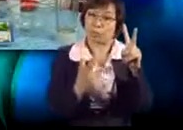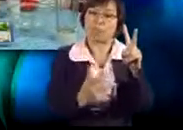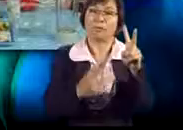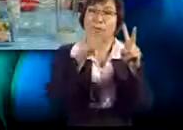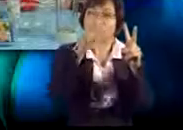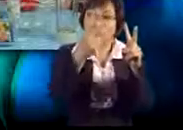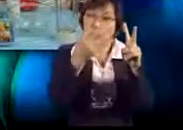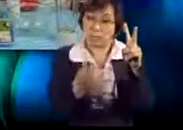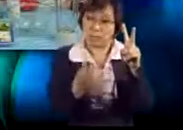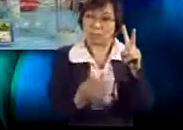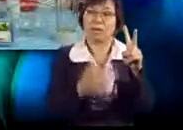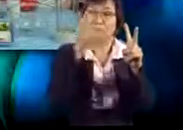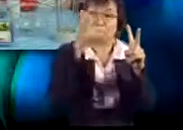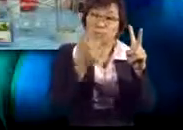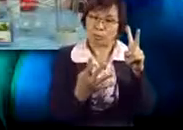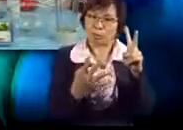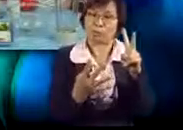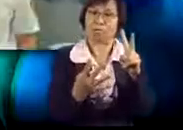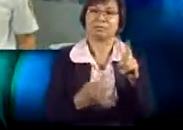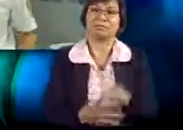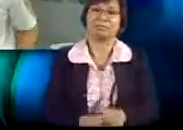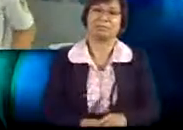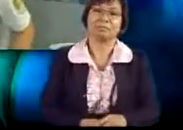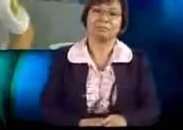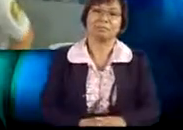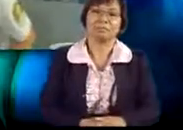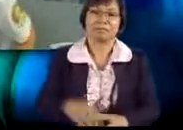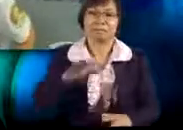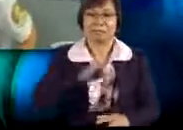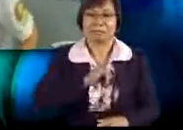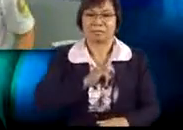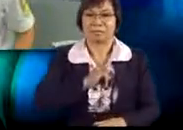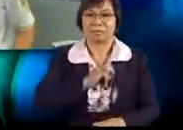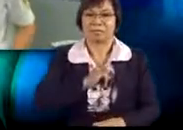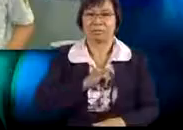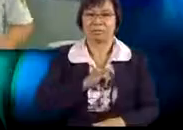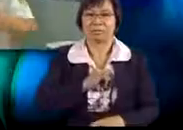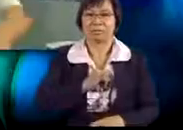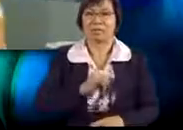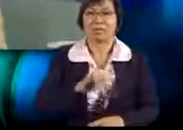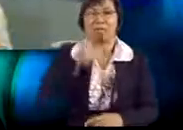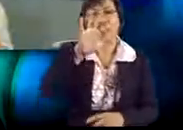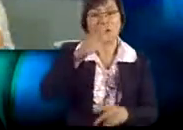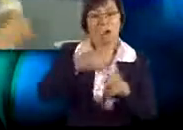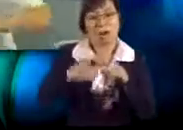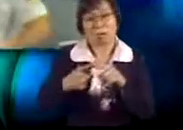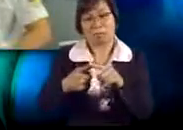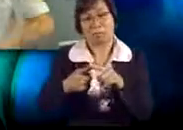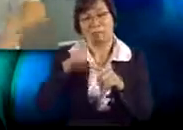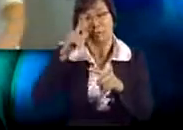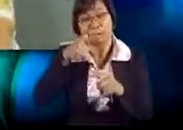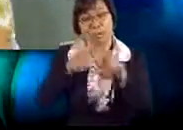2/4, and 3/4. I am picking 5 halves of lime.